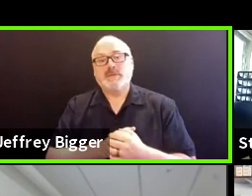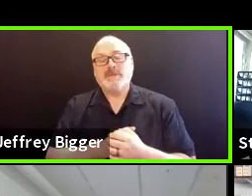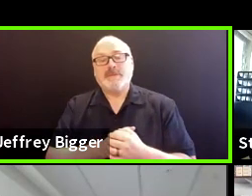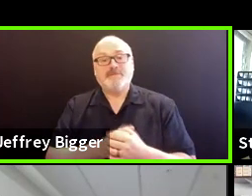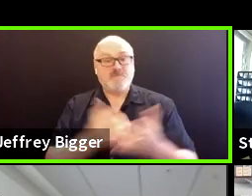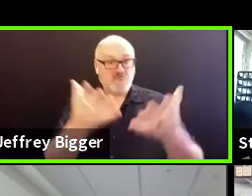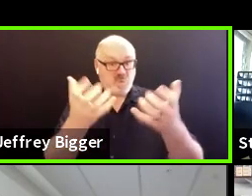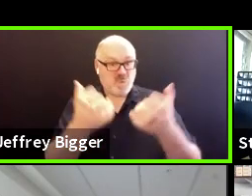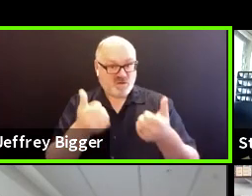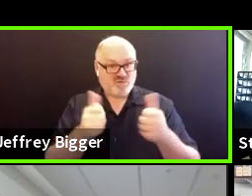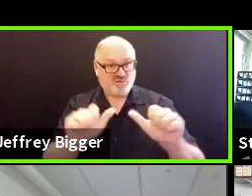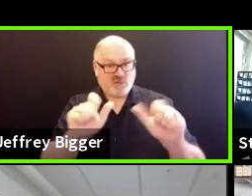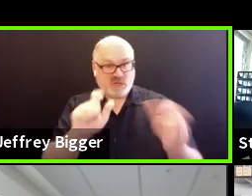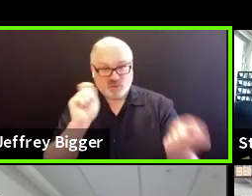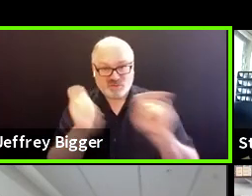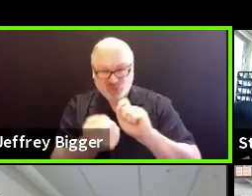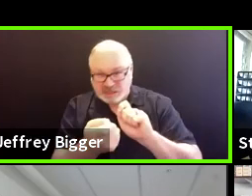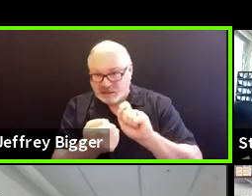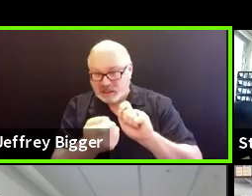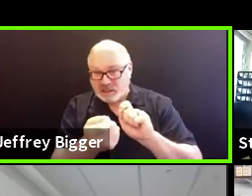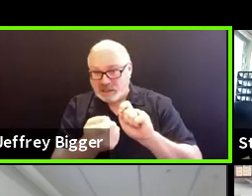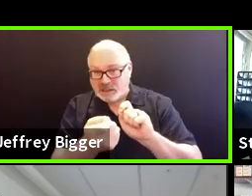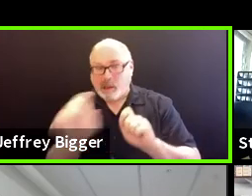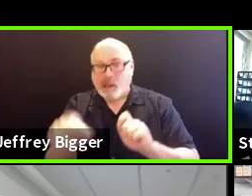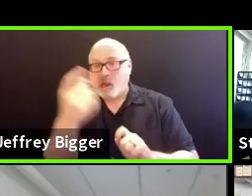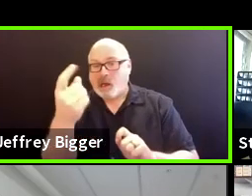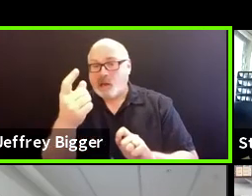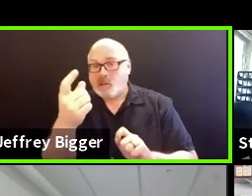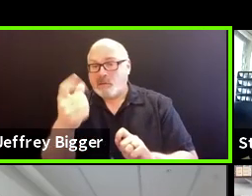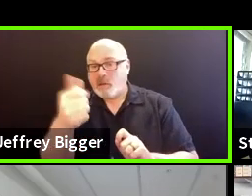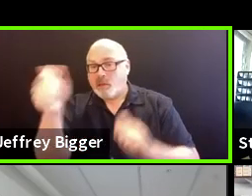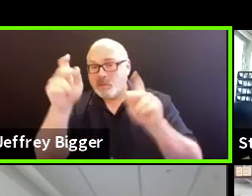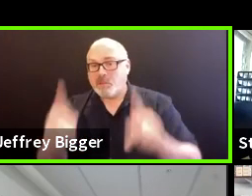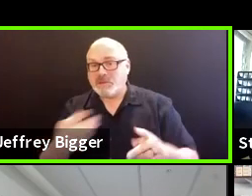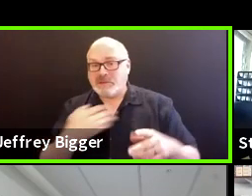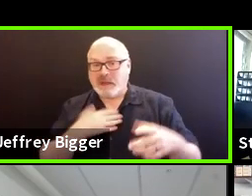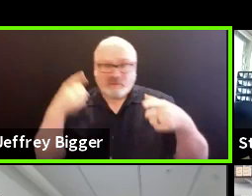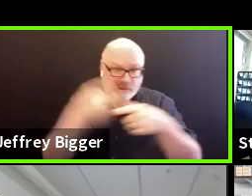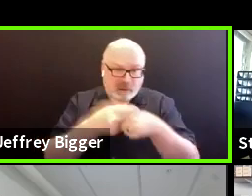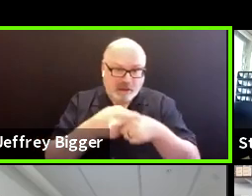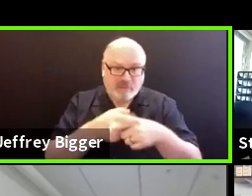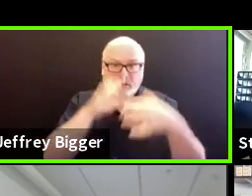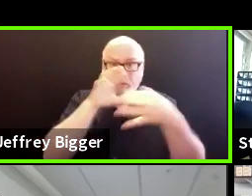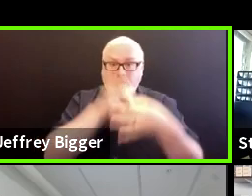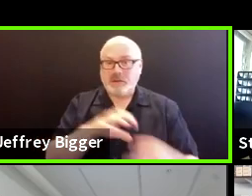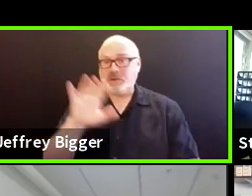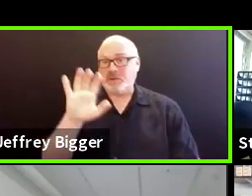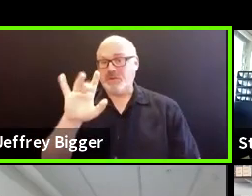to try to change? Has anybody else got a conflict on the 25th?